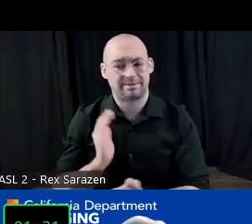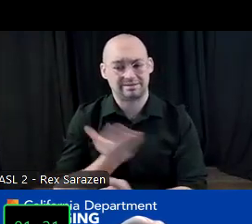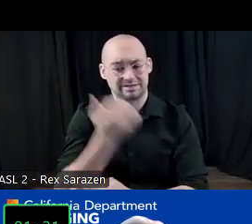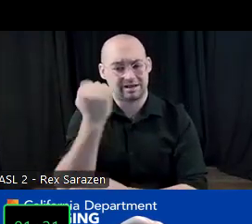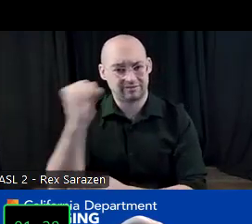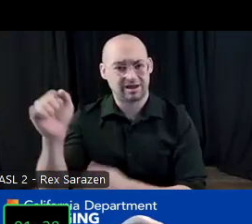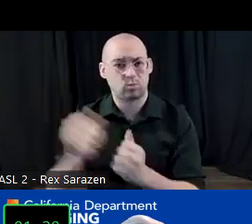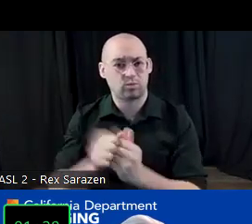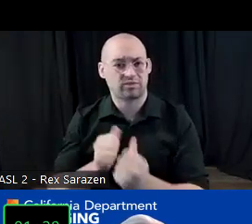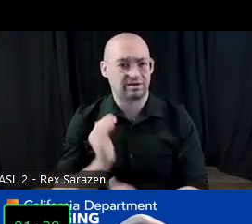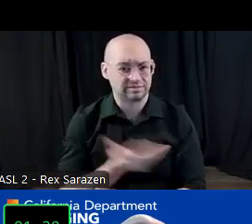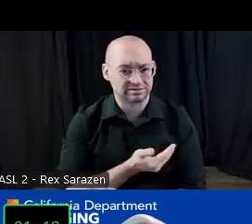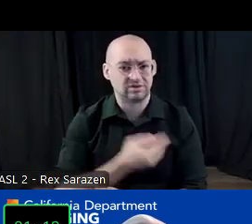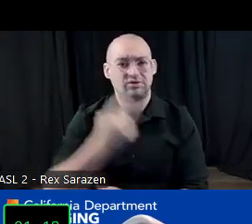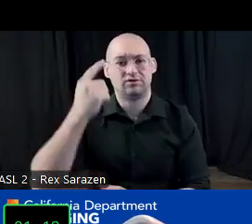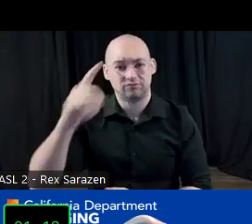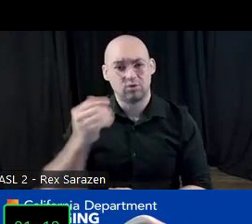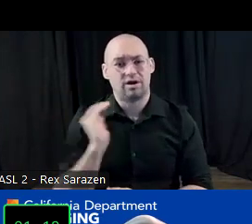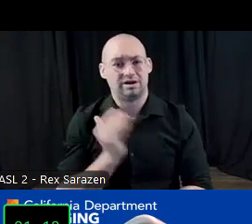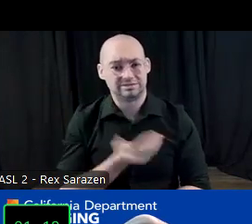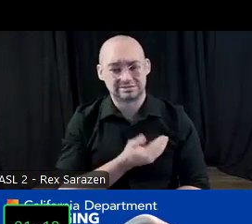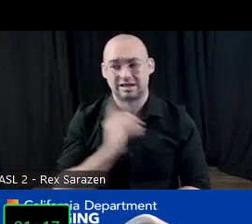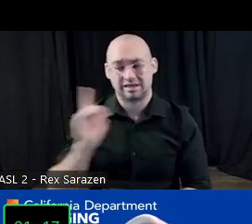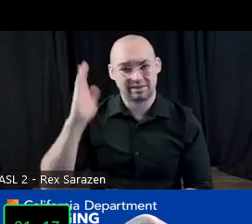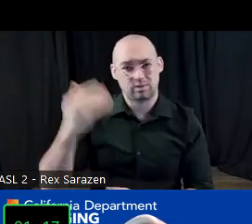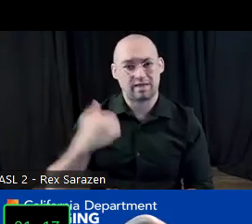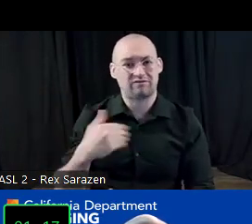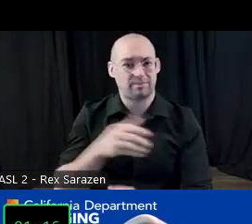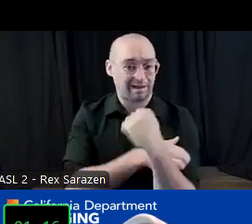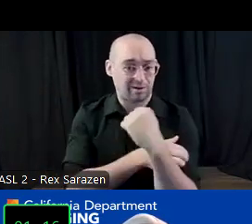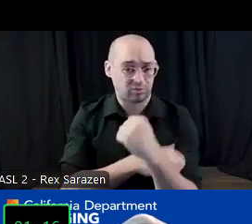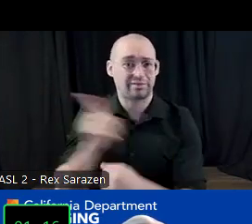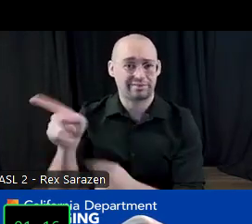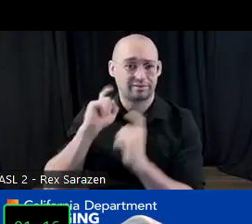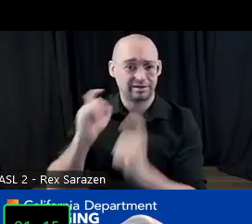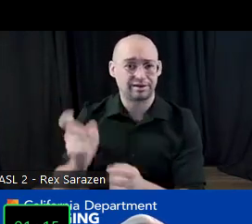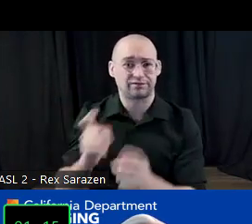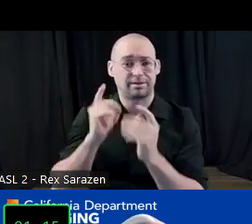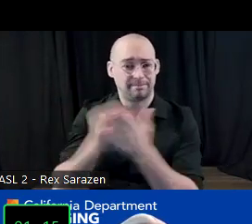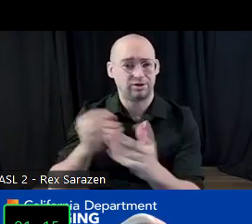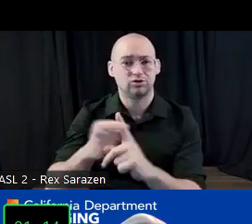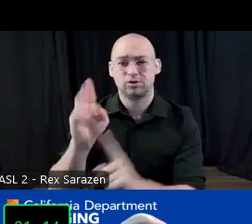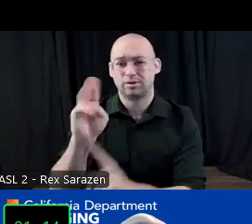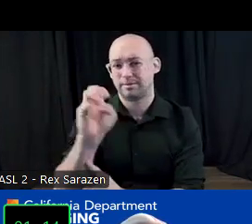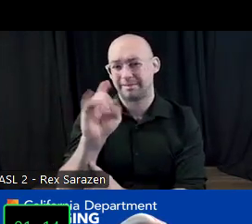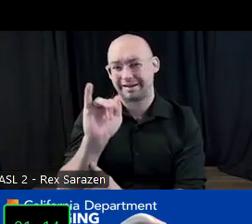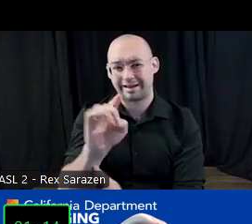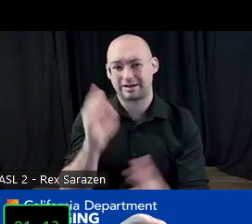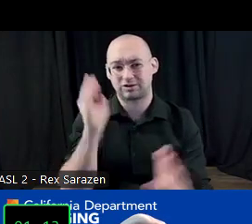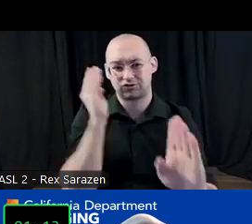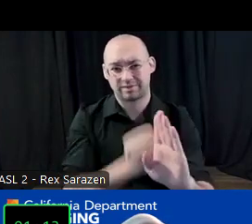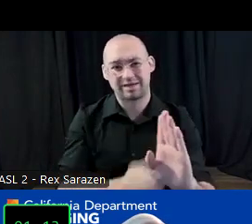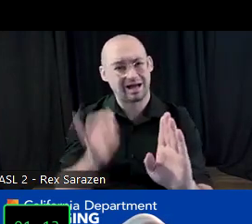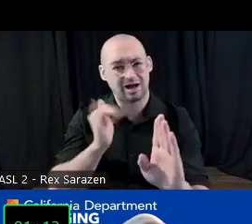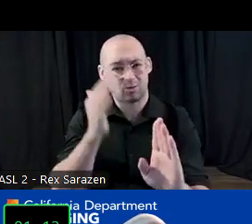because they're going to have power. They're getting the money for Medicaid given directly to them. And I want to see them at our